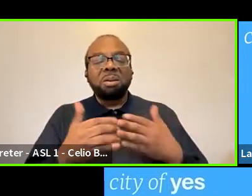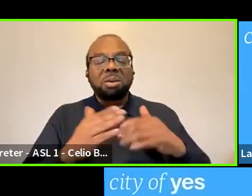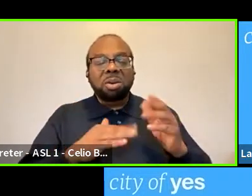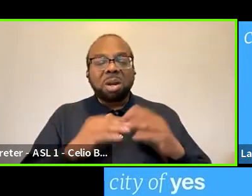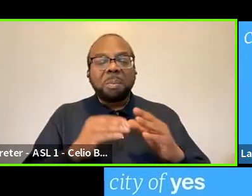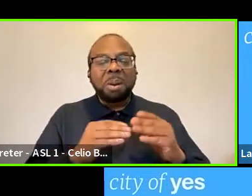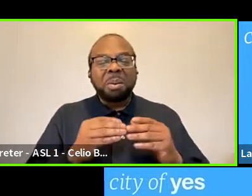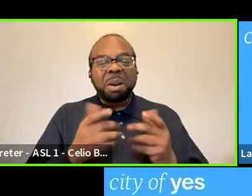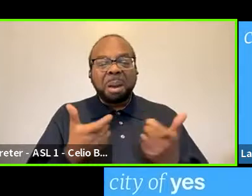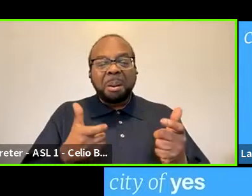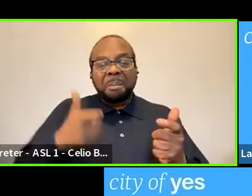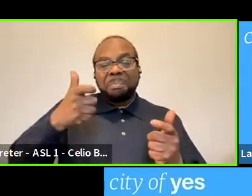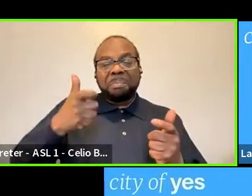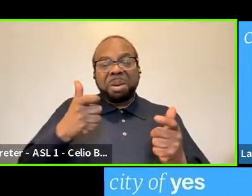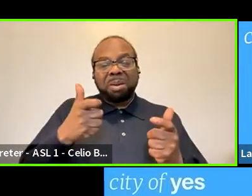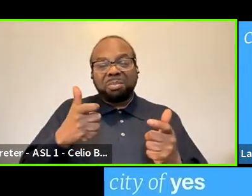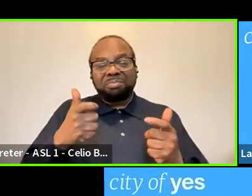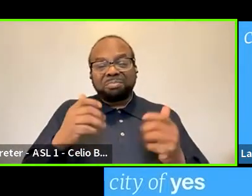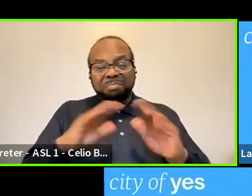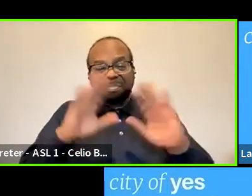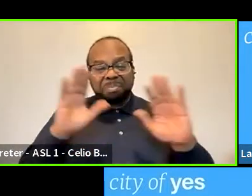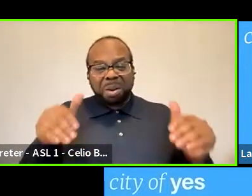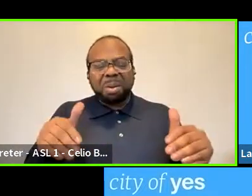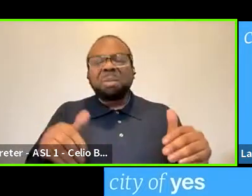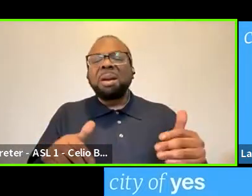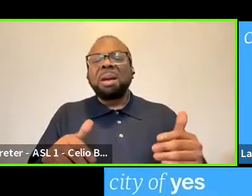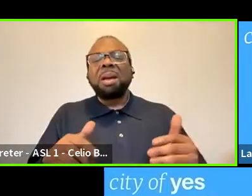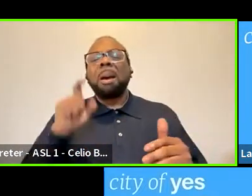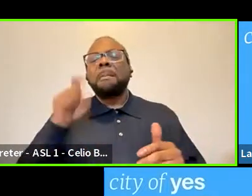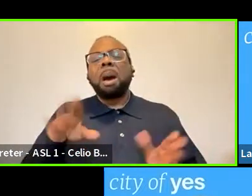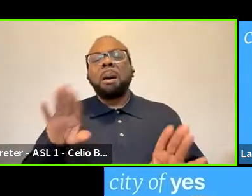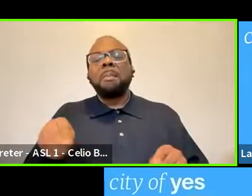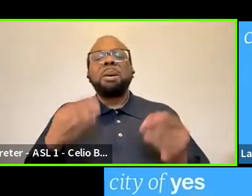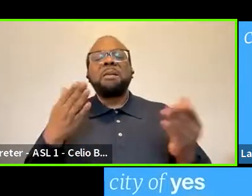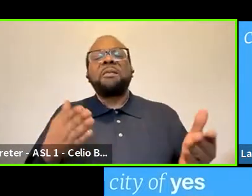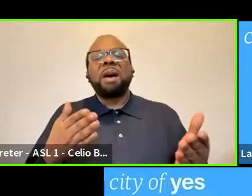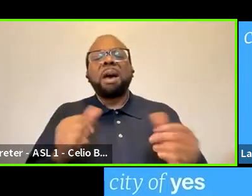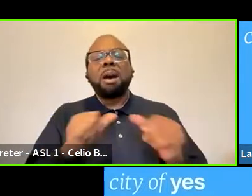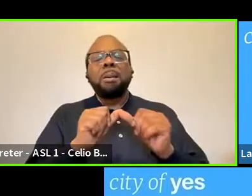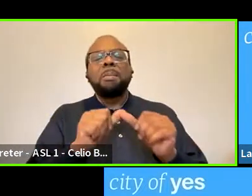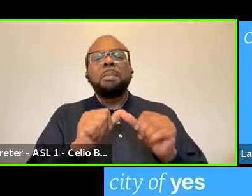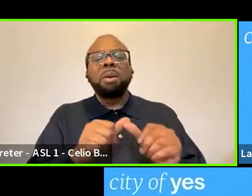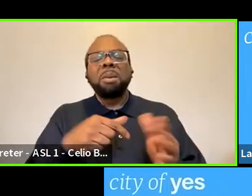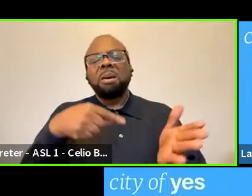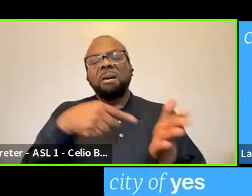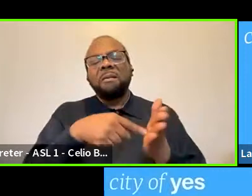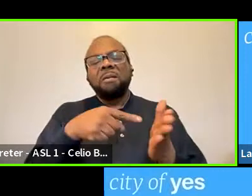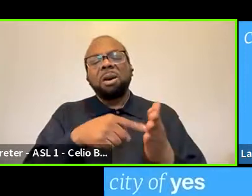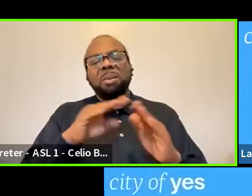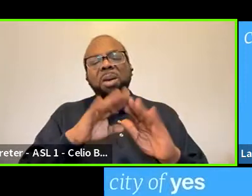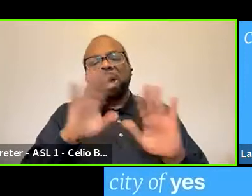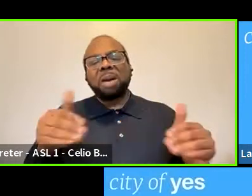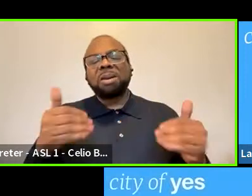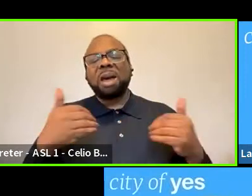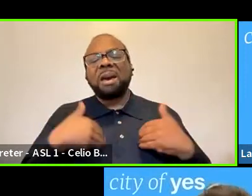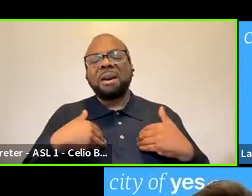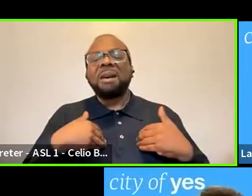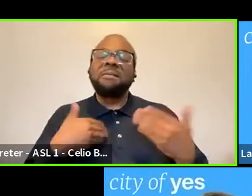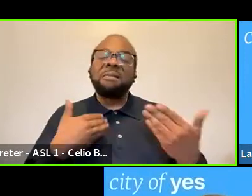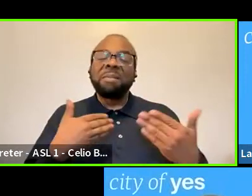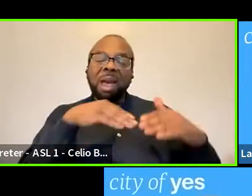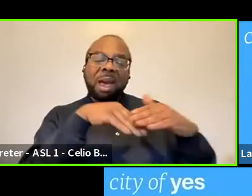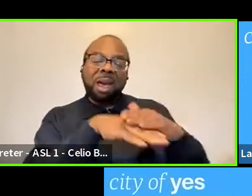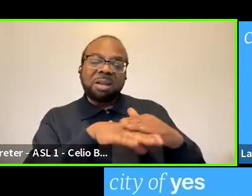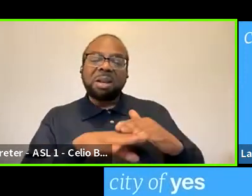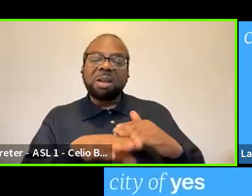allowed under existing zoning, they would have to provide permanently affordable housing in order to have access to those higher FARs in order